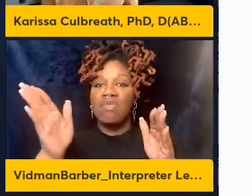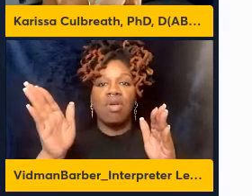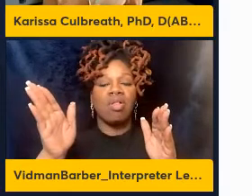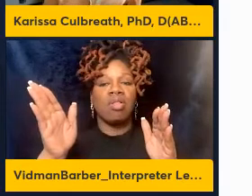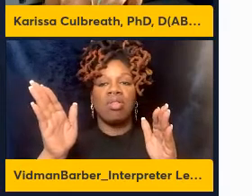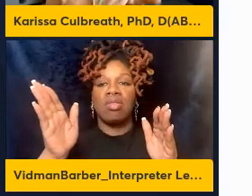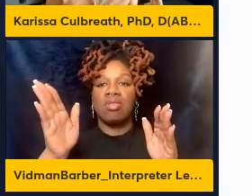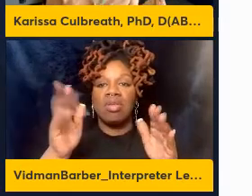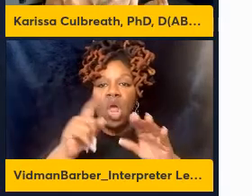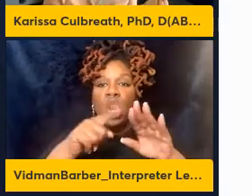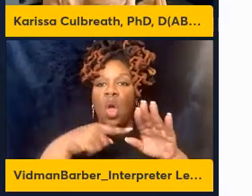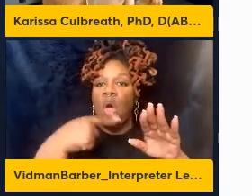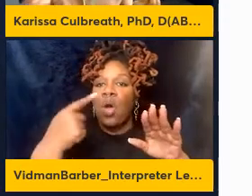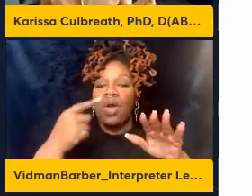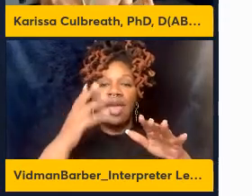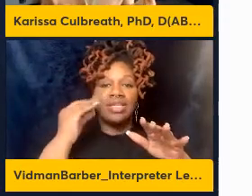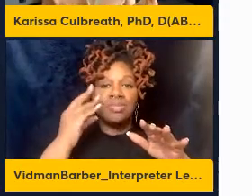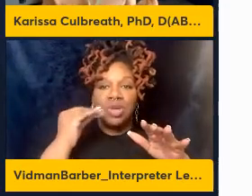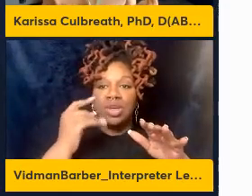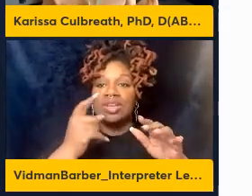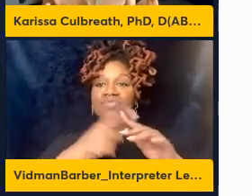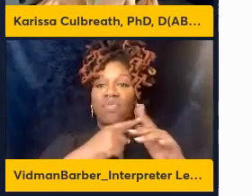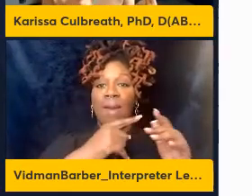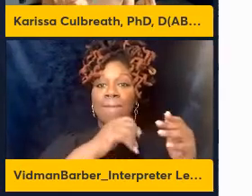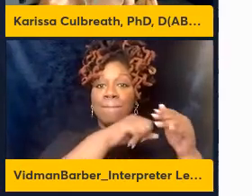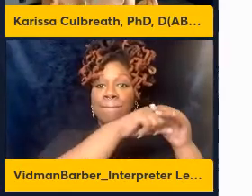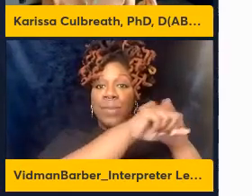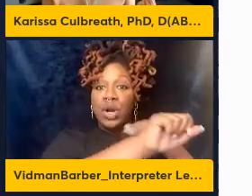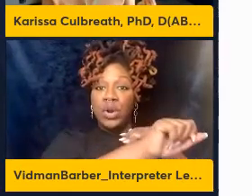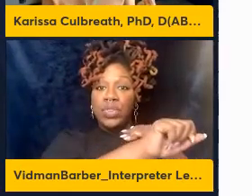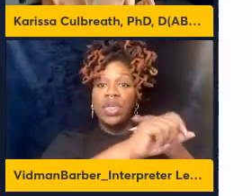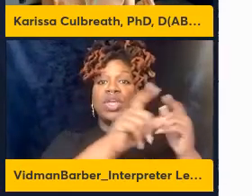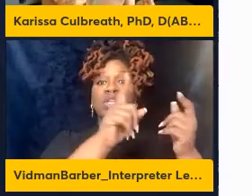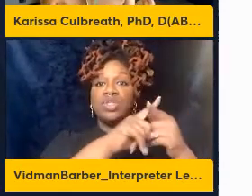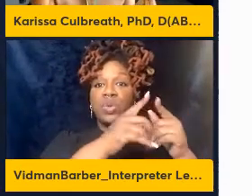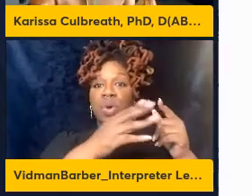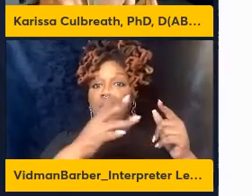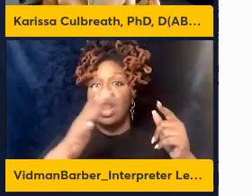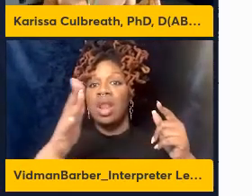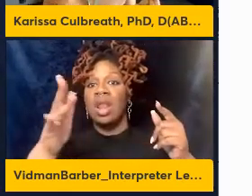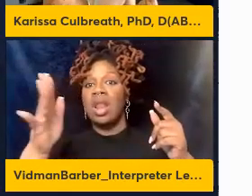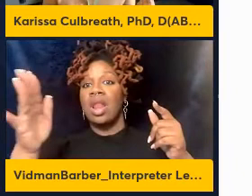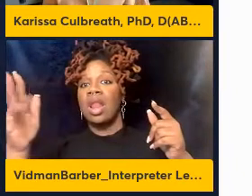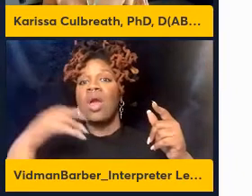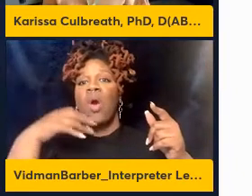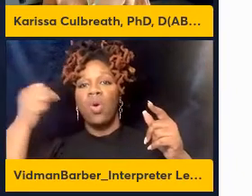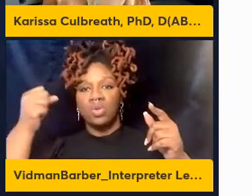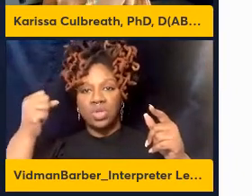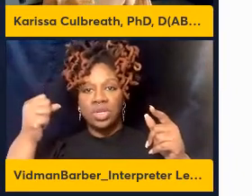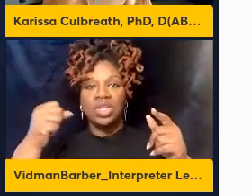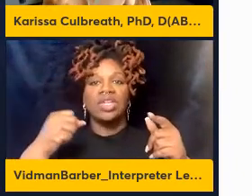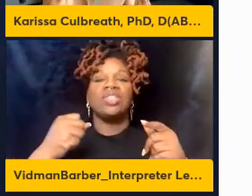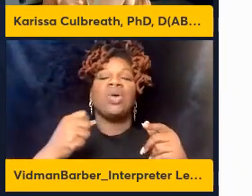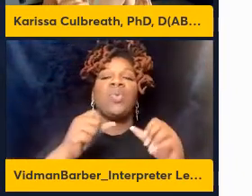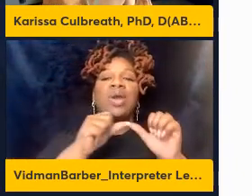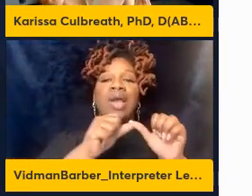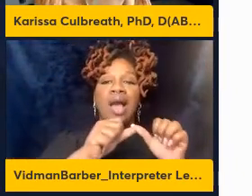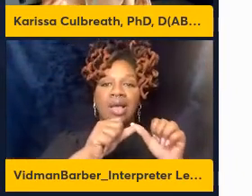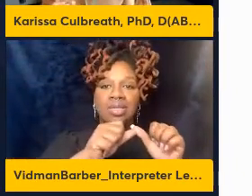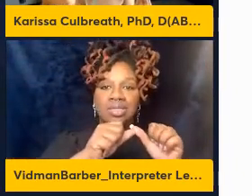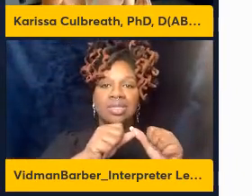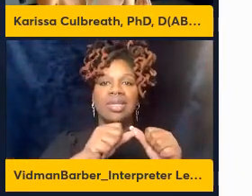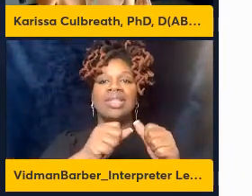from birth all the way into older age. And so we constantly are going through these cycles of